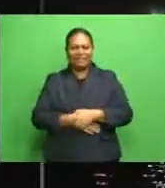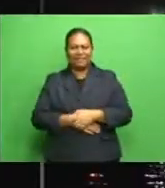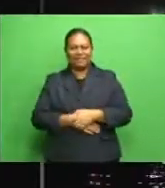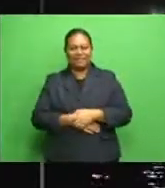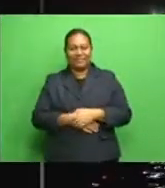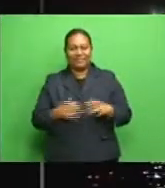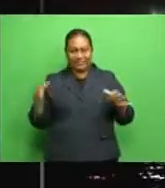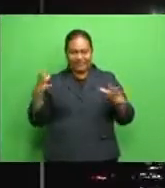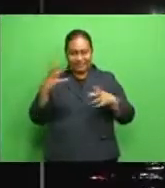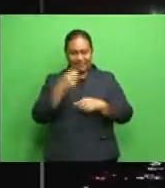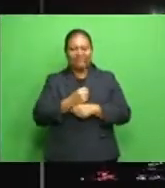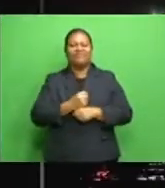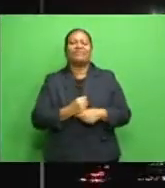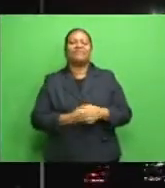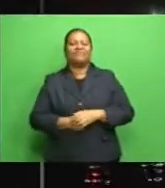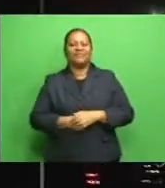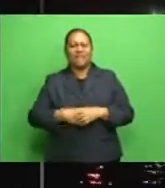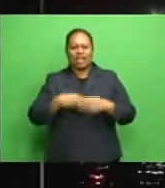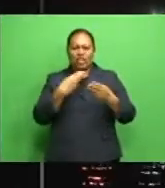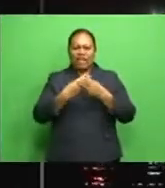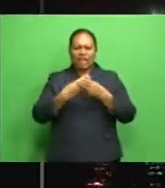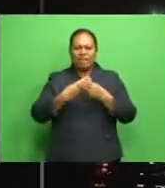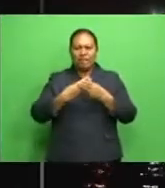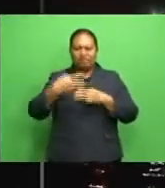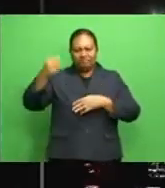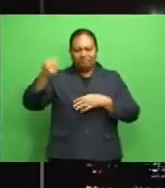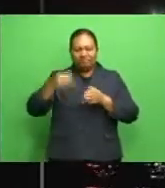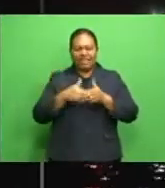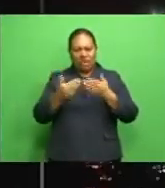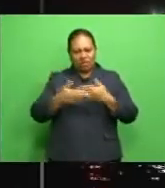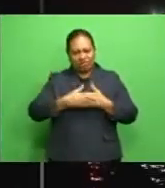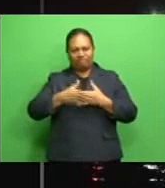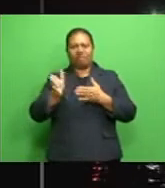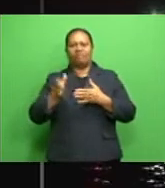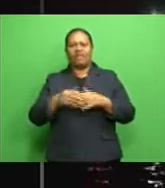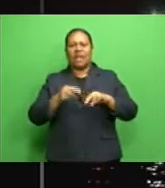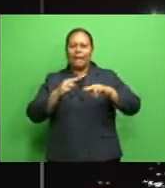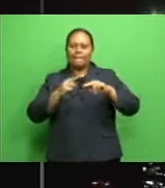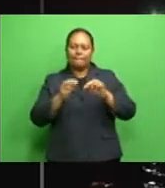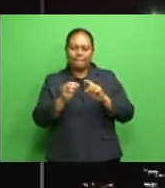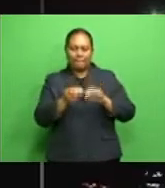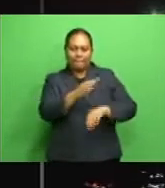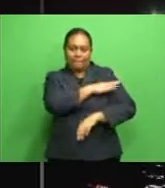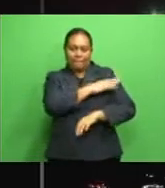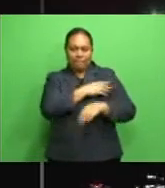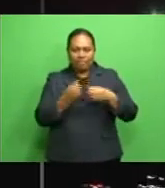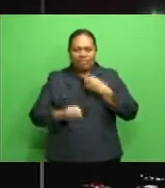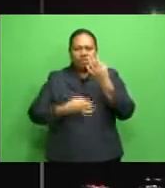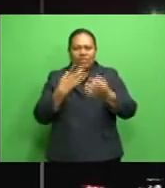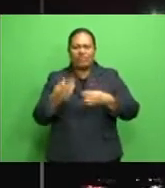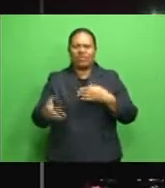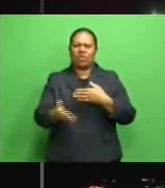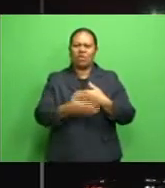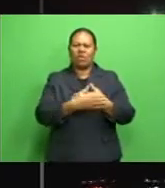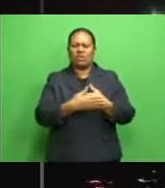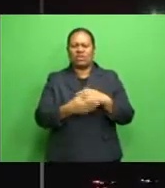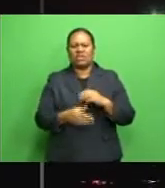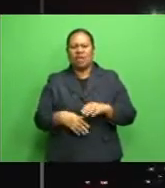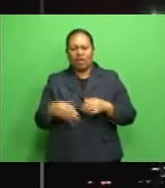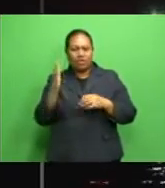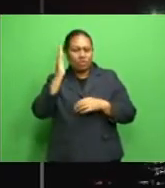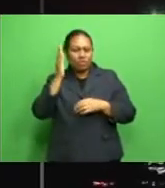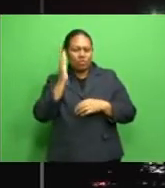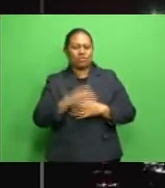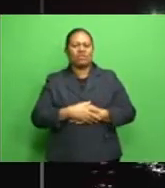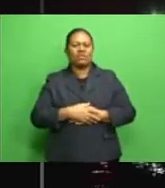Recapping the main stories for tonight, SEDELPA's suspension lifted. PM reveals hard decision-making for school closure and myth of